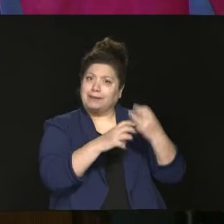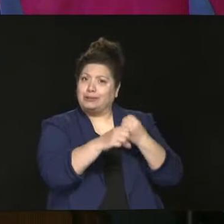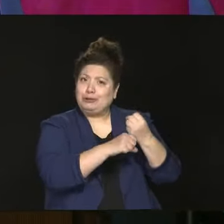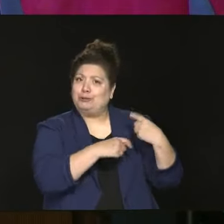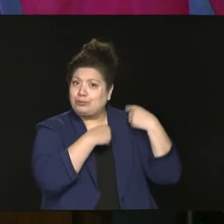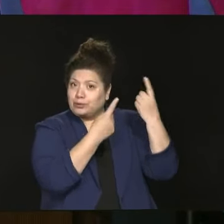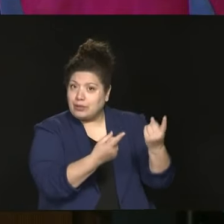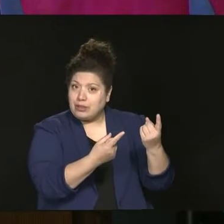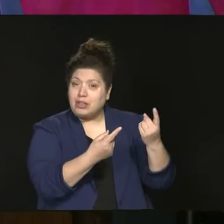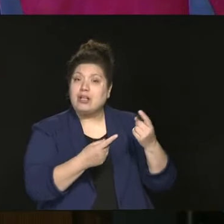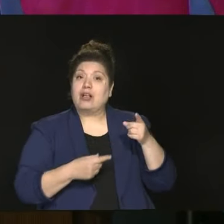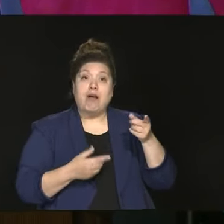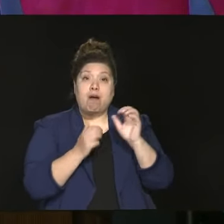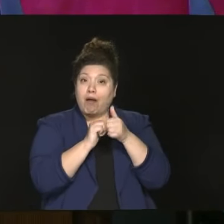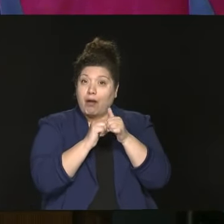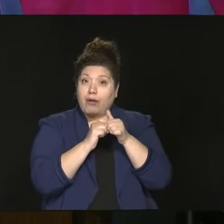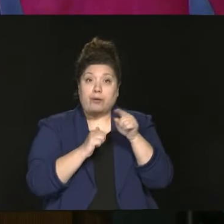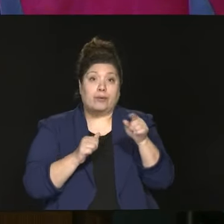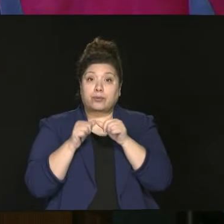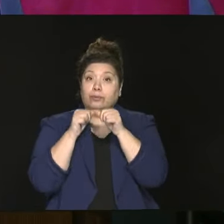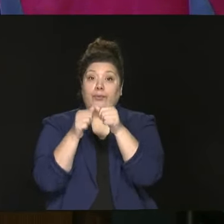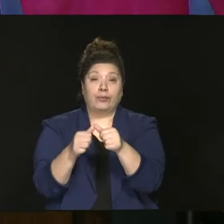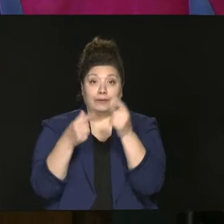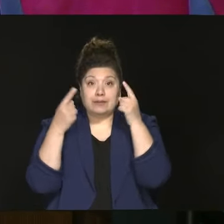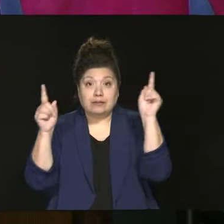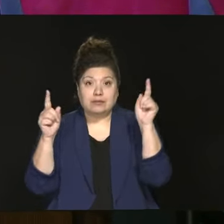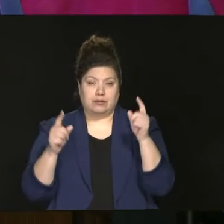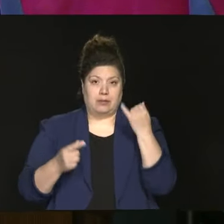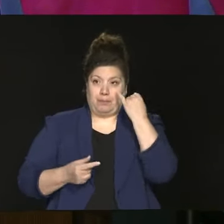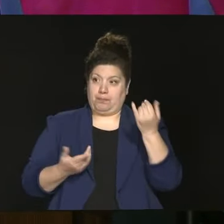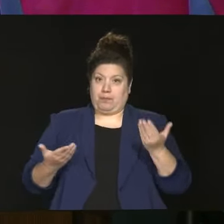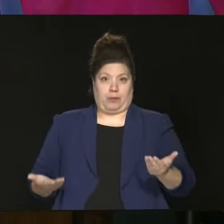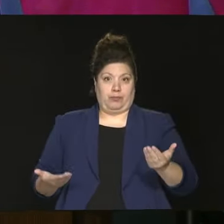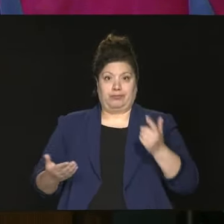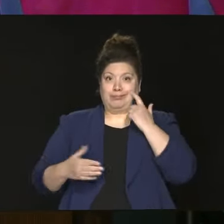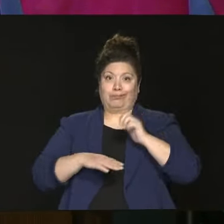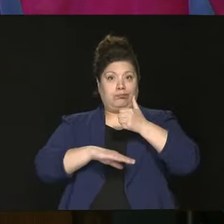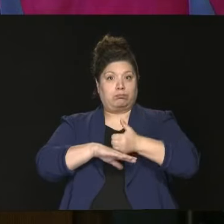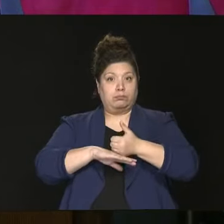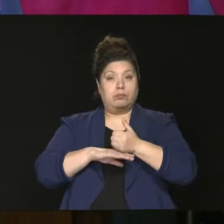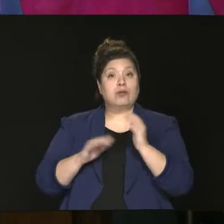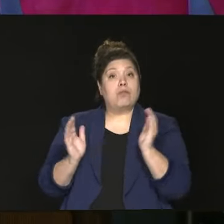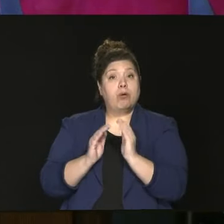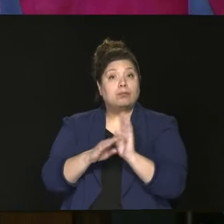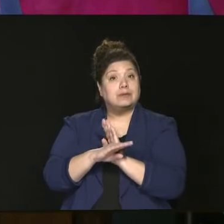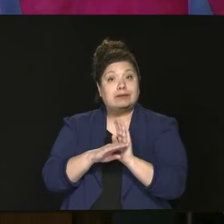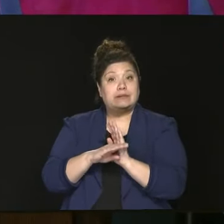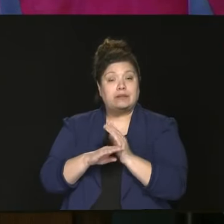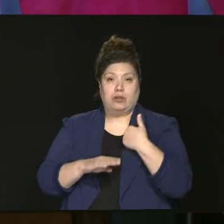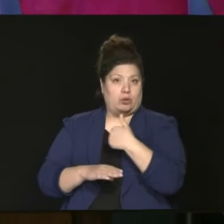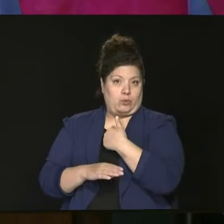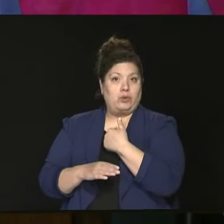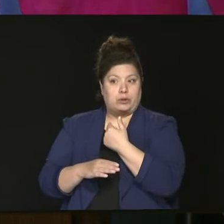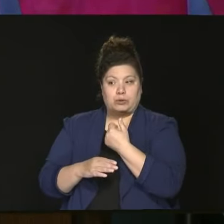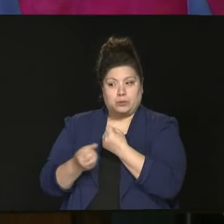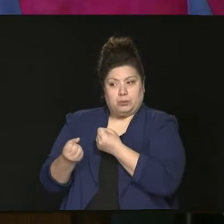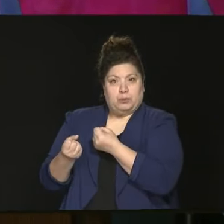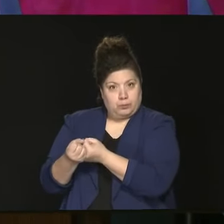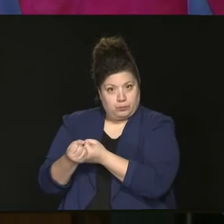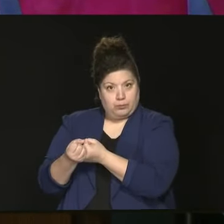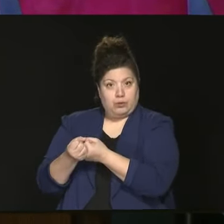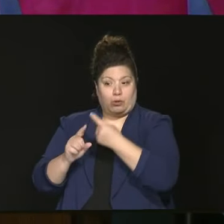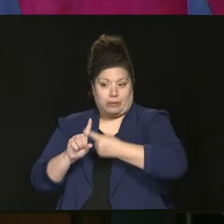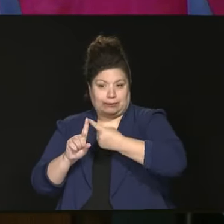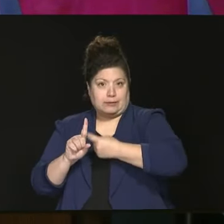measures like the one today that allows small businesses to get through this time while not having to pay for their entire